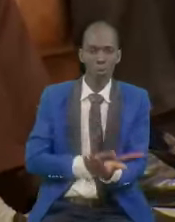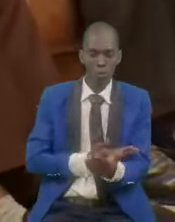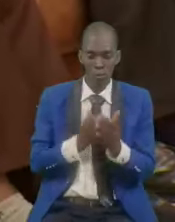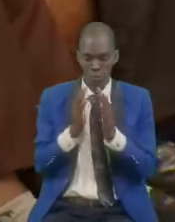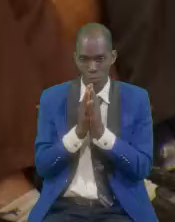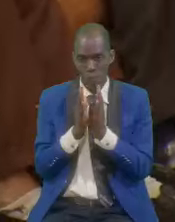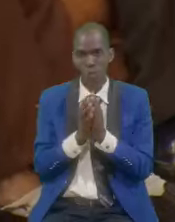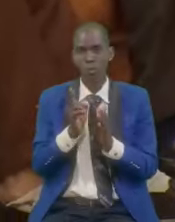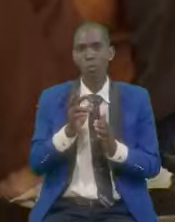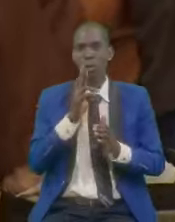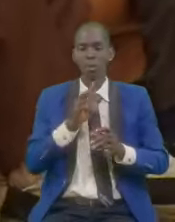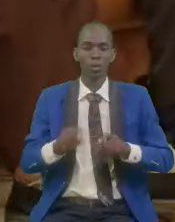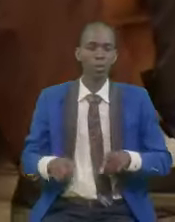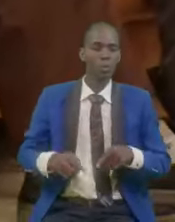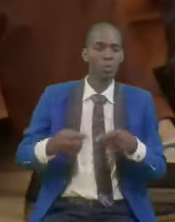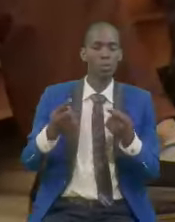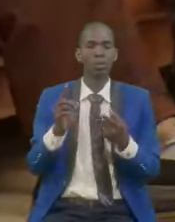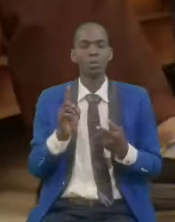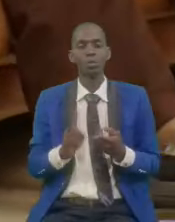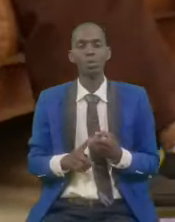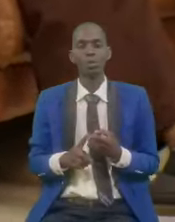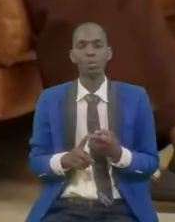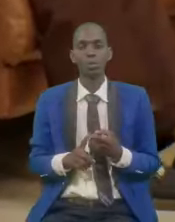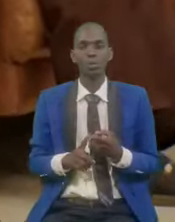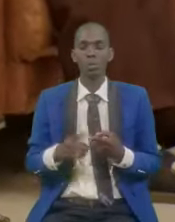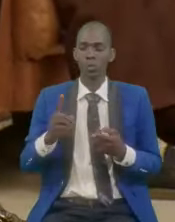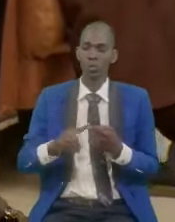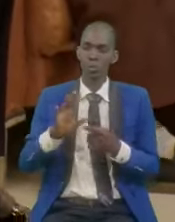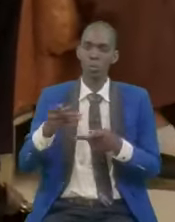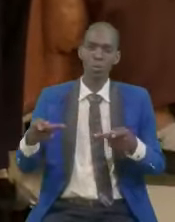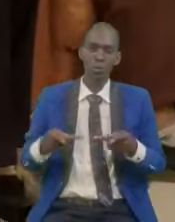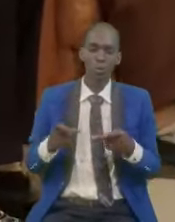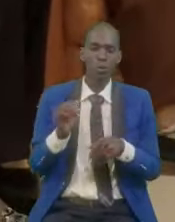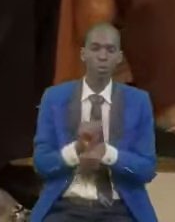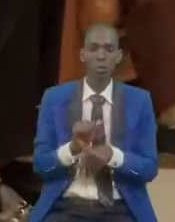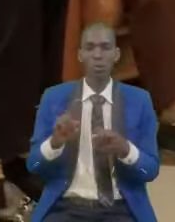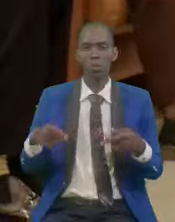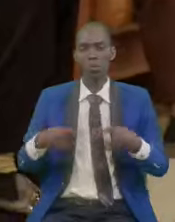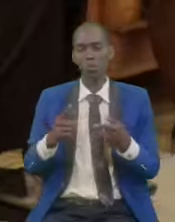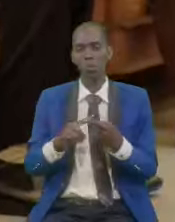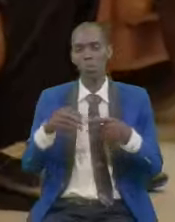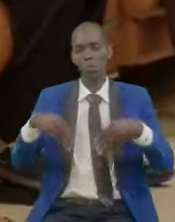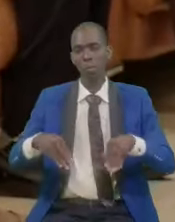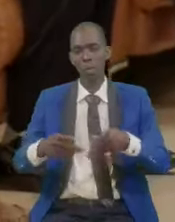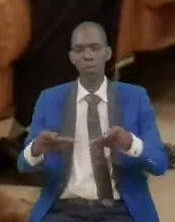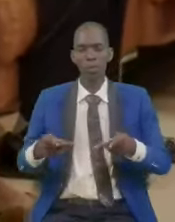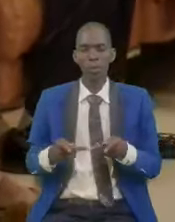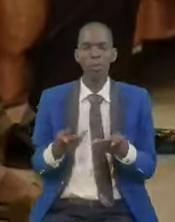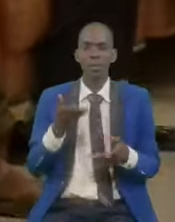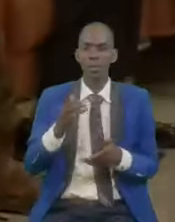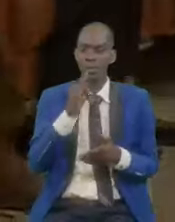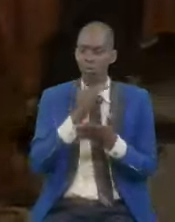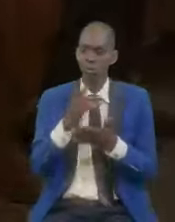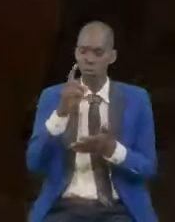going into life. You're going into the office, you're going into the marketplace. There's something you check